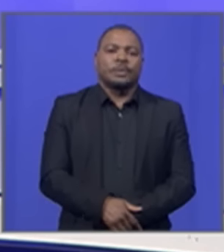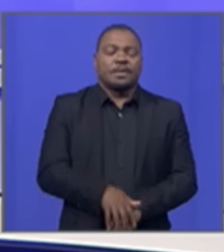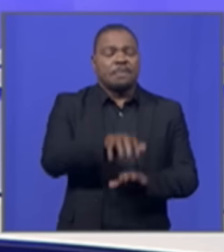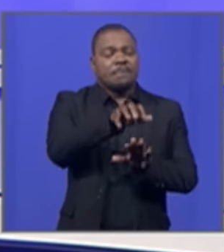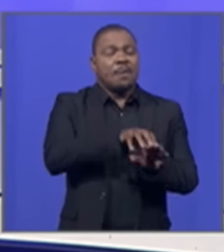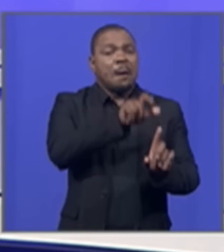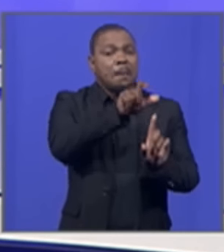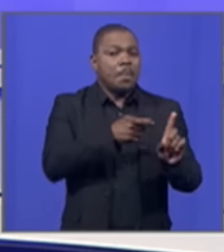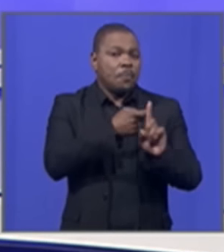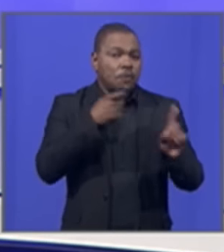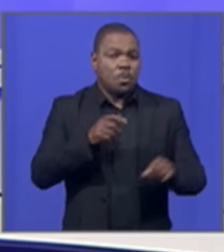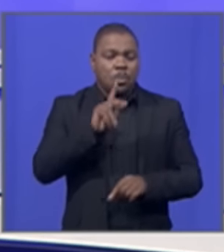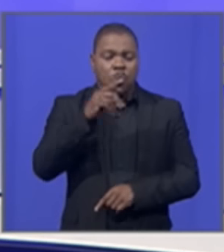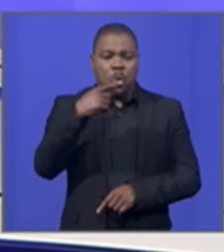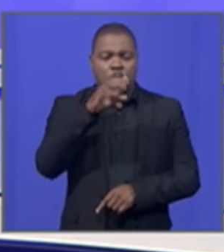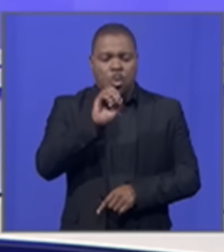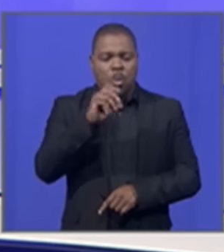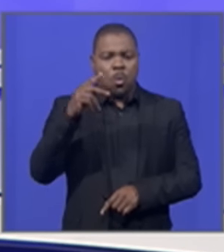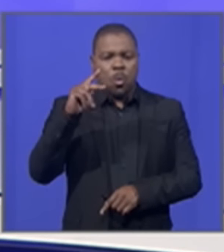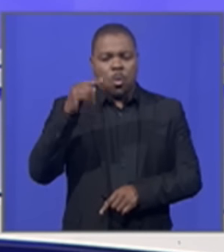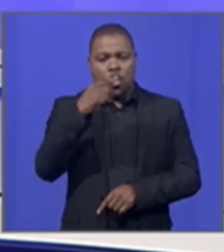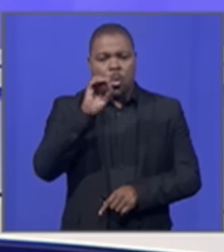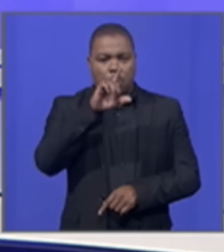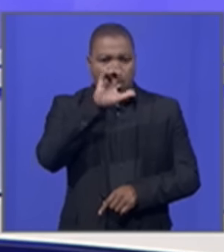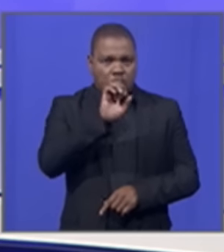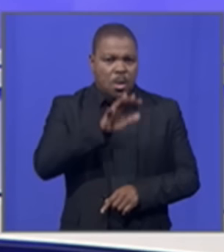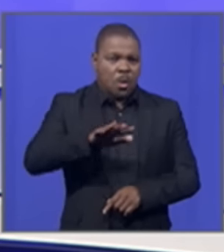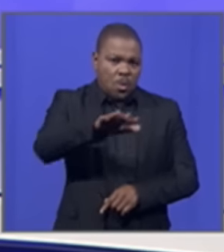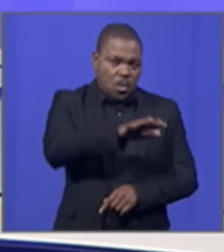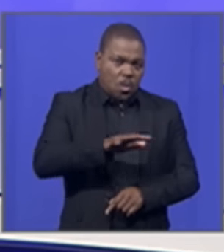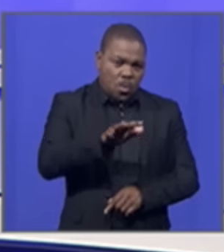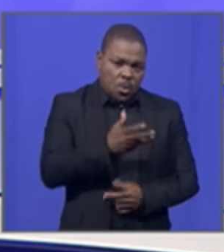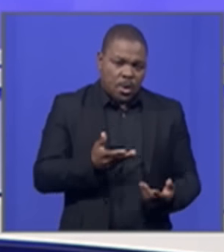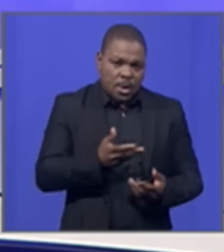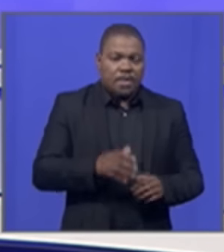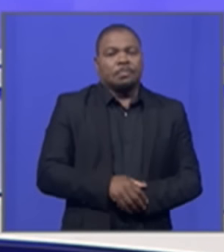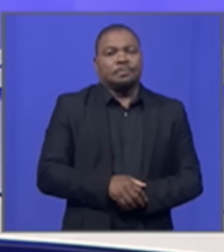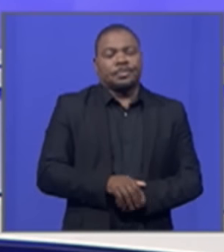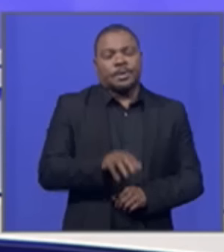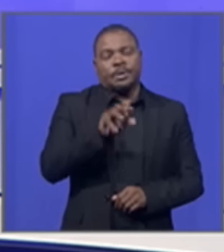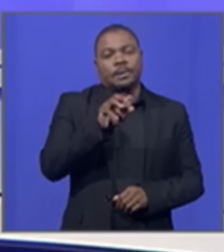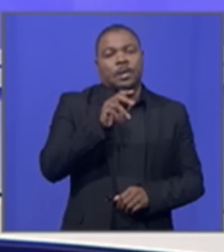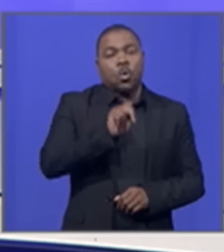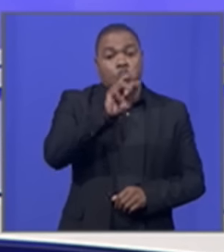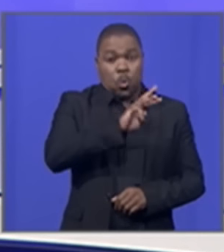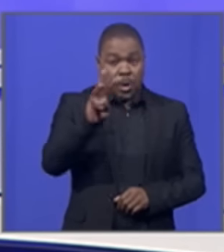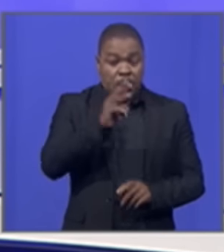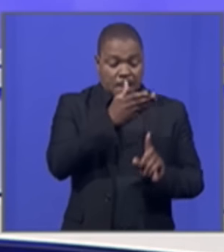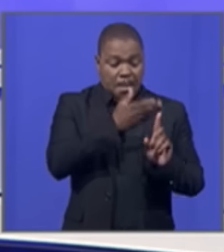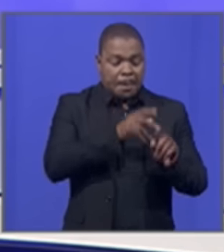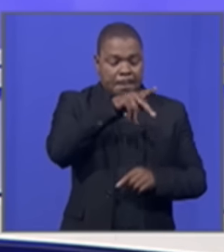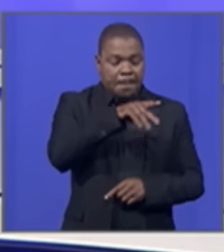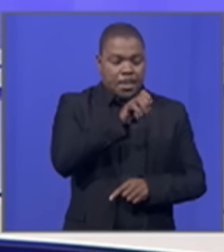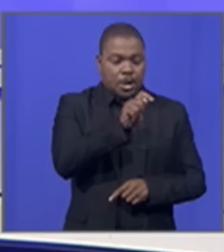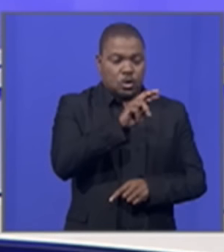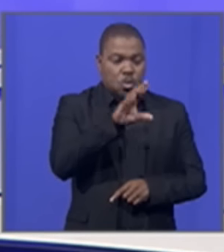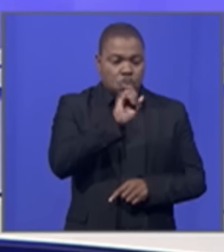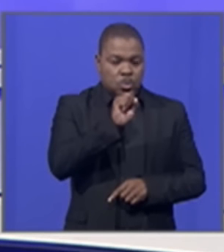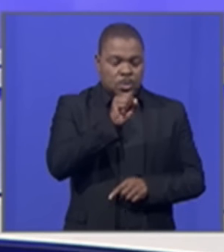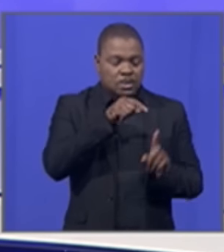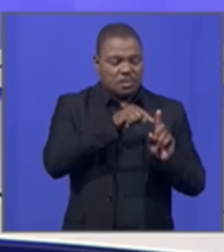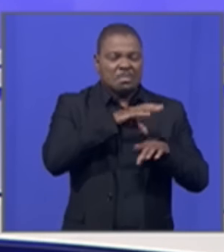Molemi wa ka motsaneng wa Gogole ka ntlenyana ga Ganyesa provinceng ya North West Tlamelo Petros wa mengwaga e 34 o hlatsela